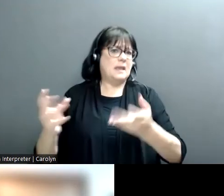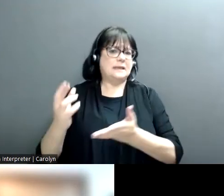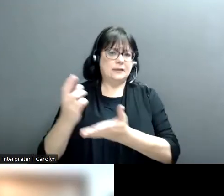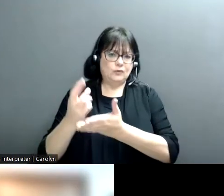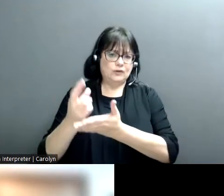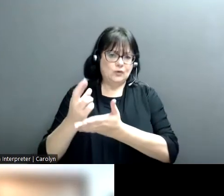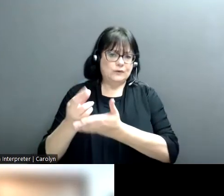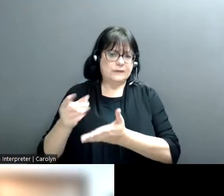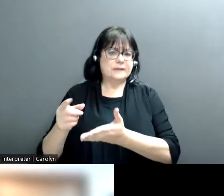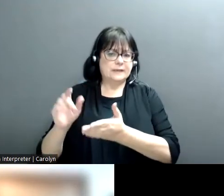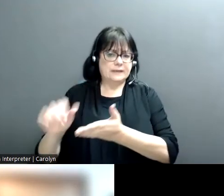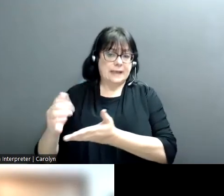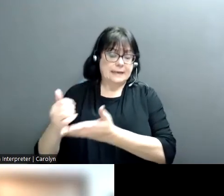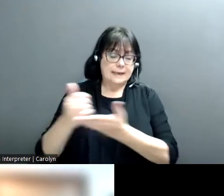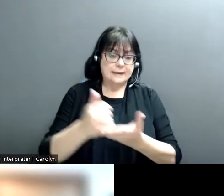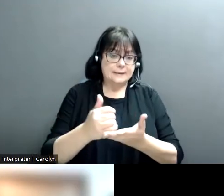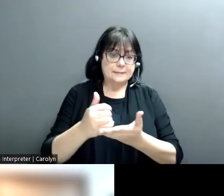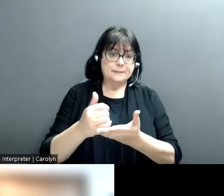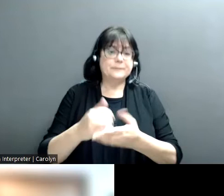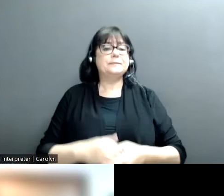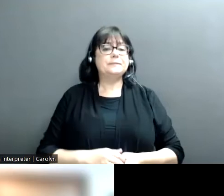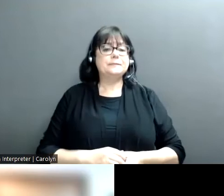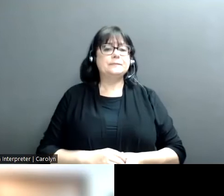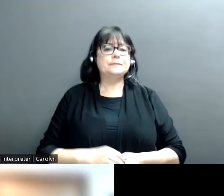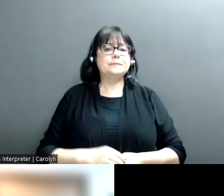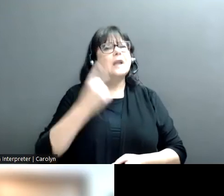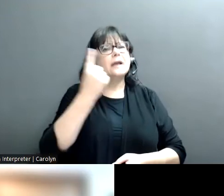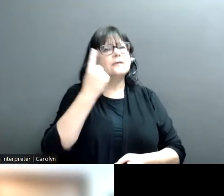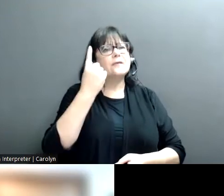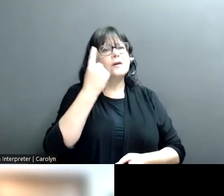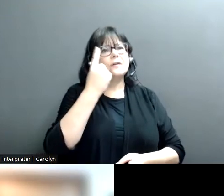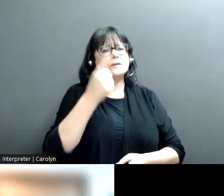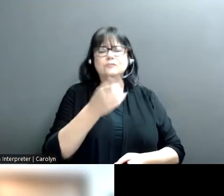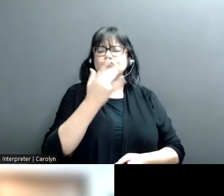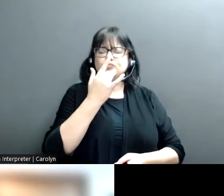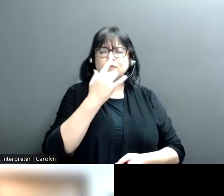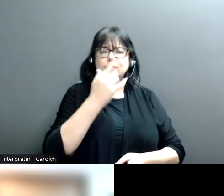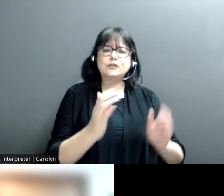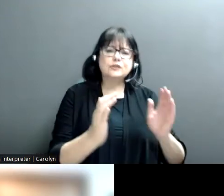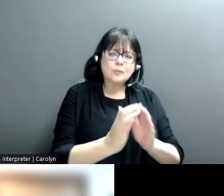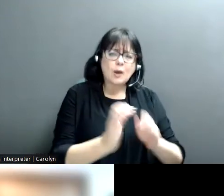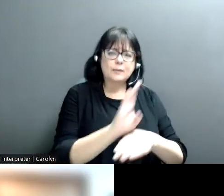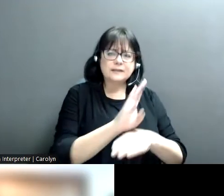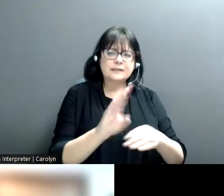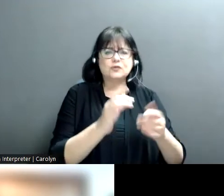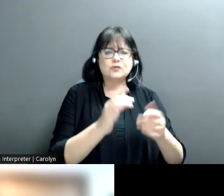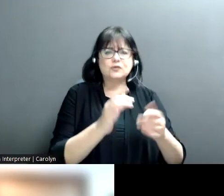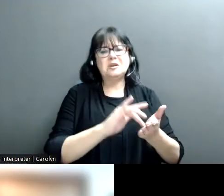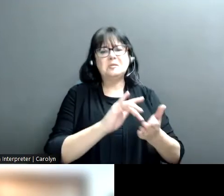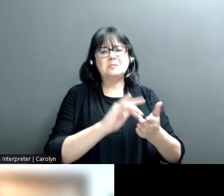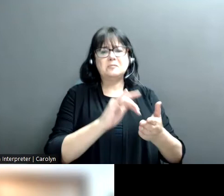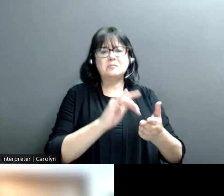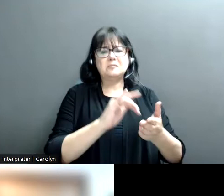that. I've always been quite interested in how we support small and medium-sized enterprises, as well as large